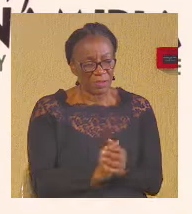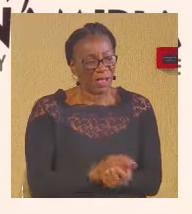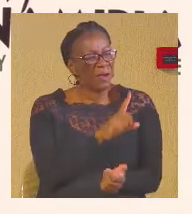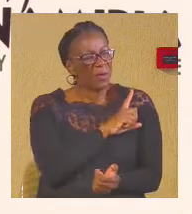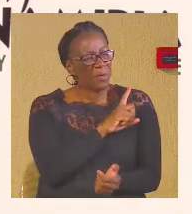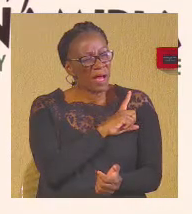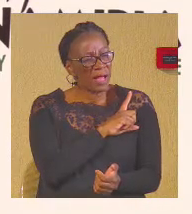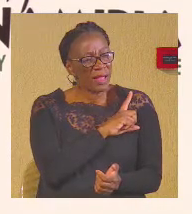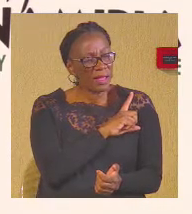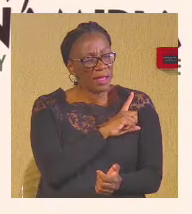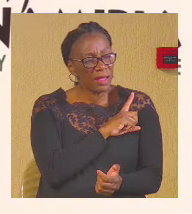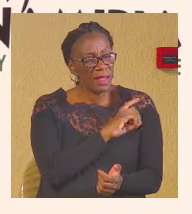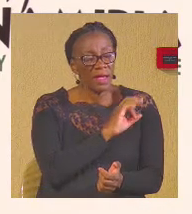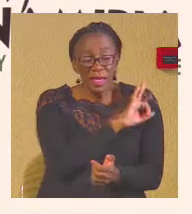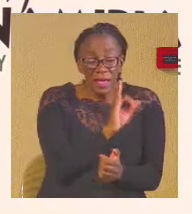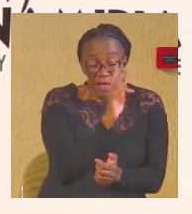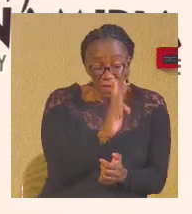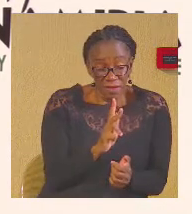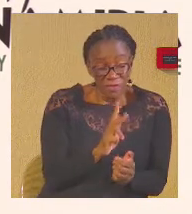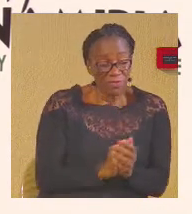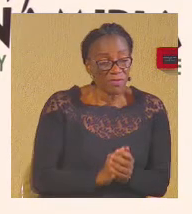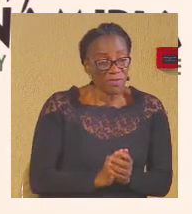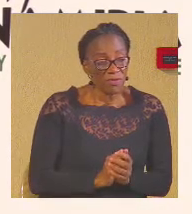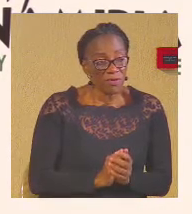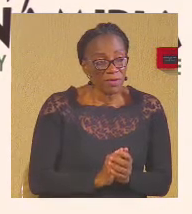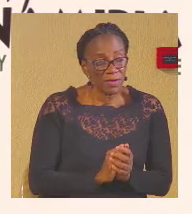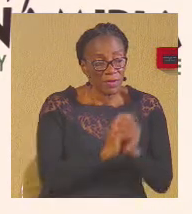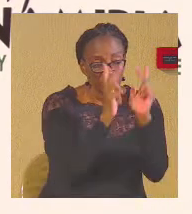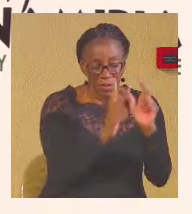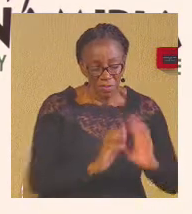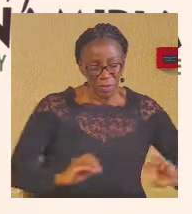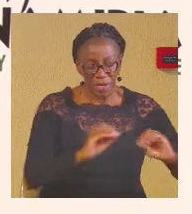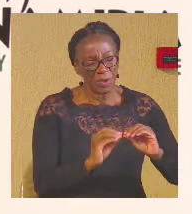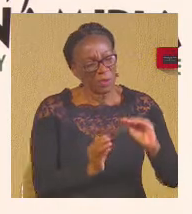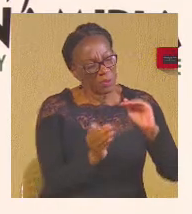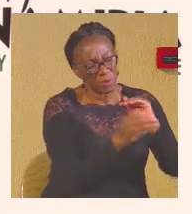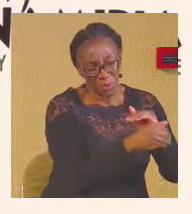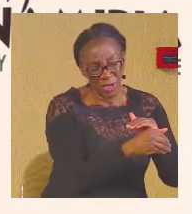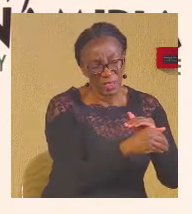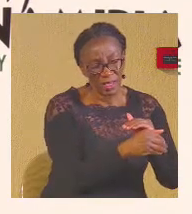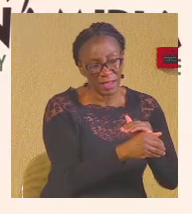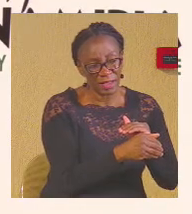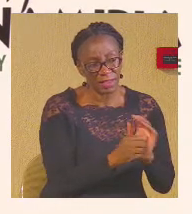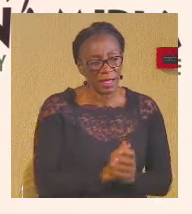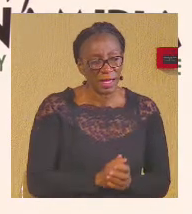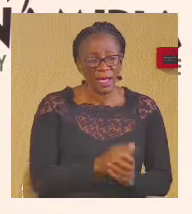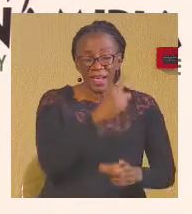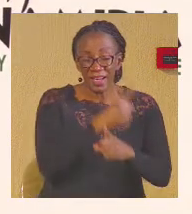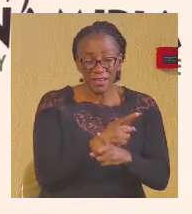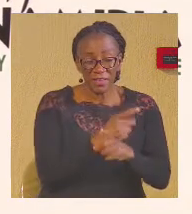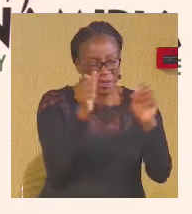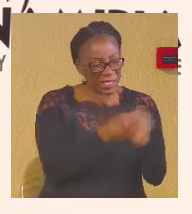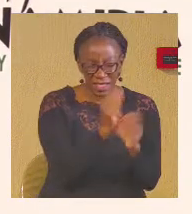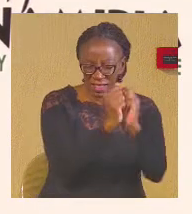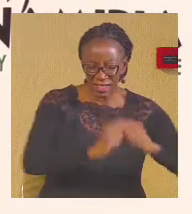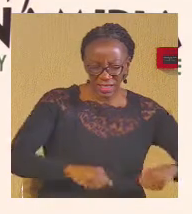required, if, for example, we had not done quarantine and closure of the borders and lockdown and all that, it may